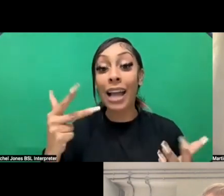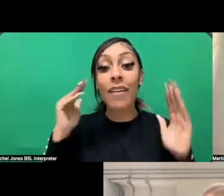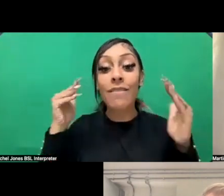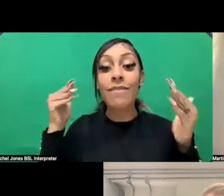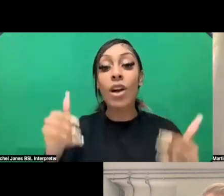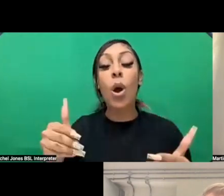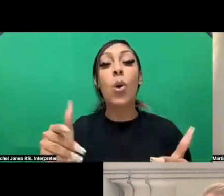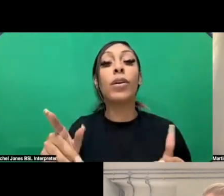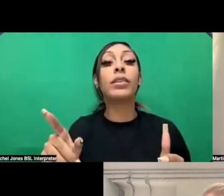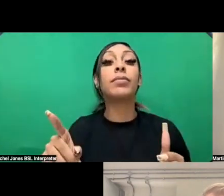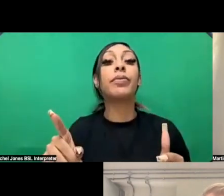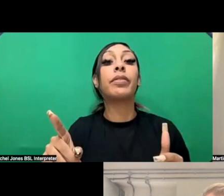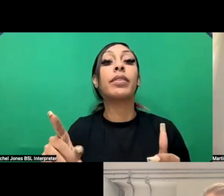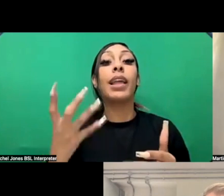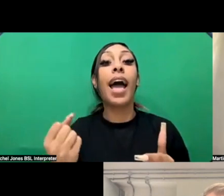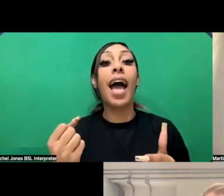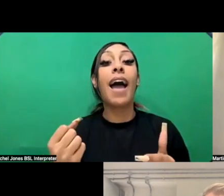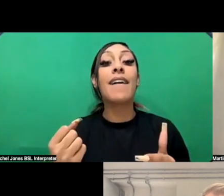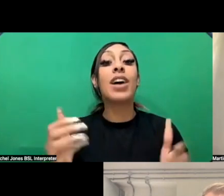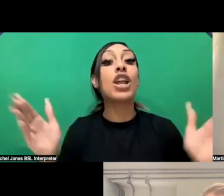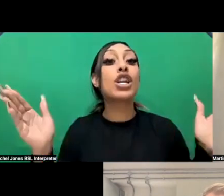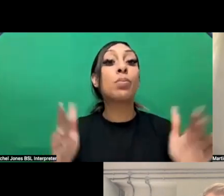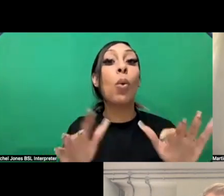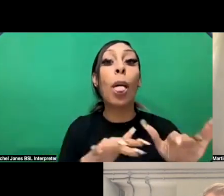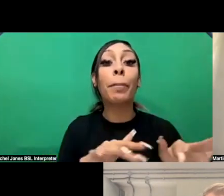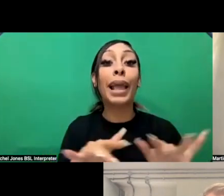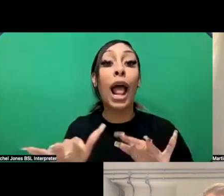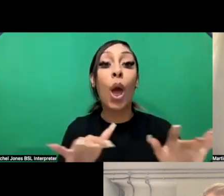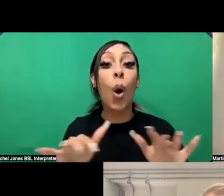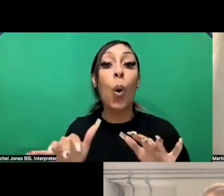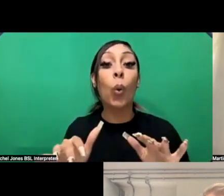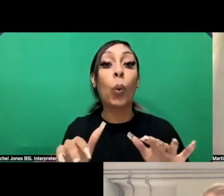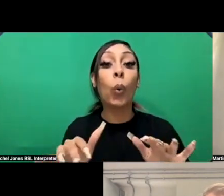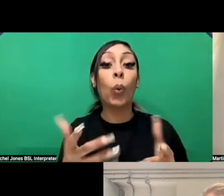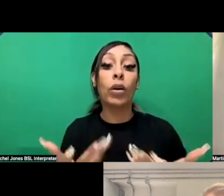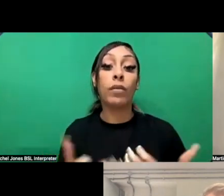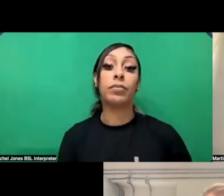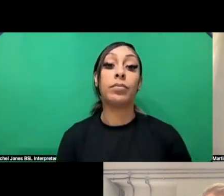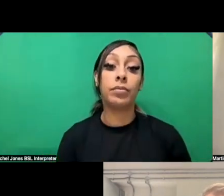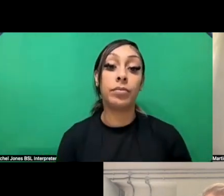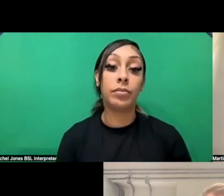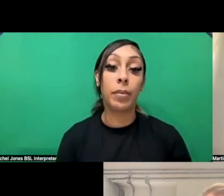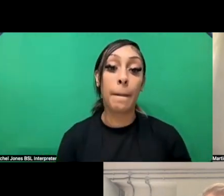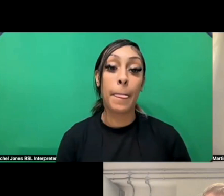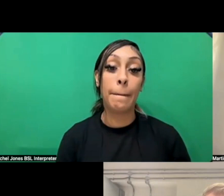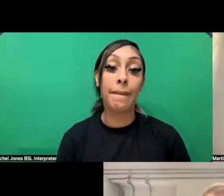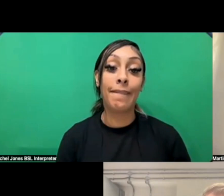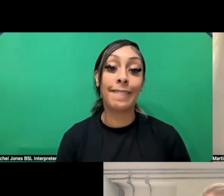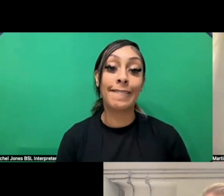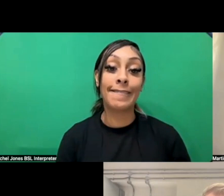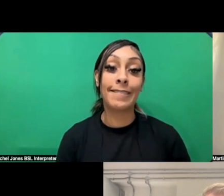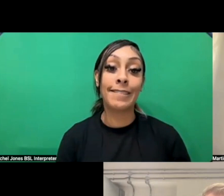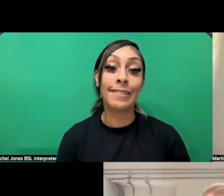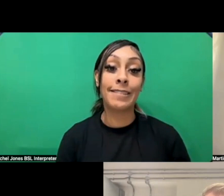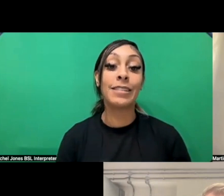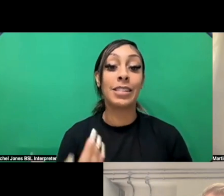buttons you'd have on a MIDI piano keyboard, focused on playing music. So, for example, there's a volume button.